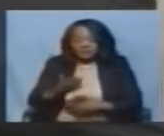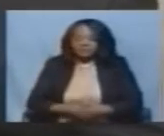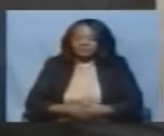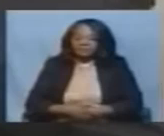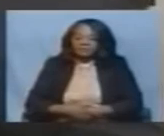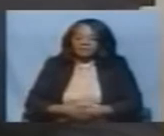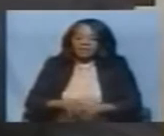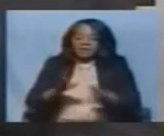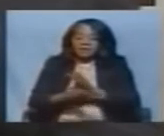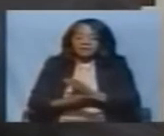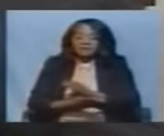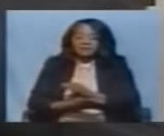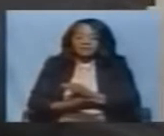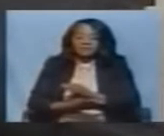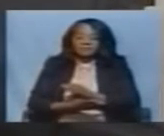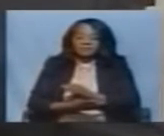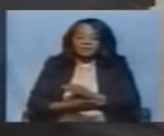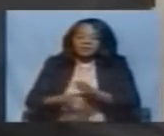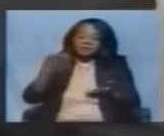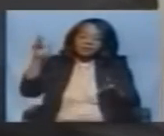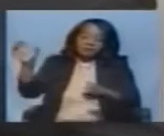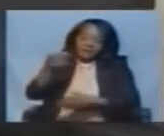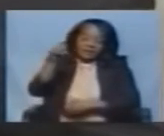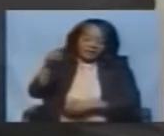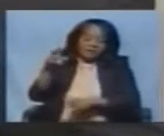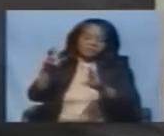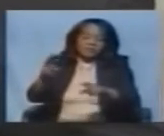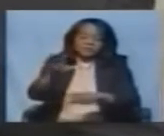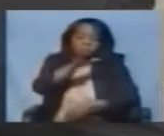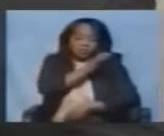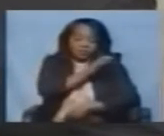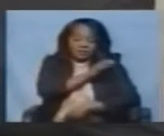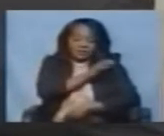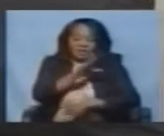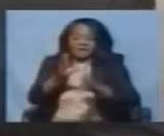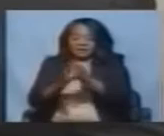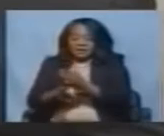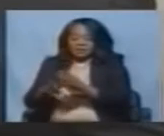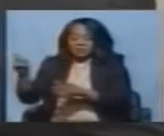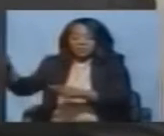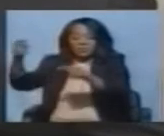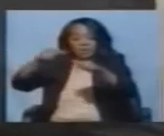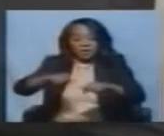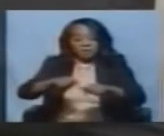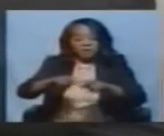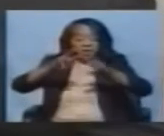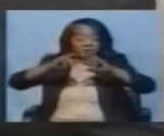you take that procurement manager to the police, they'll probably come there, investigate the process, look